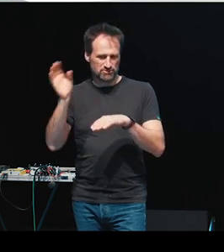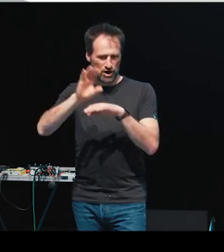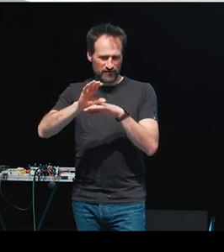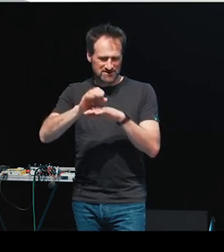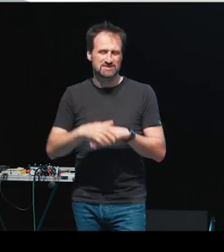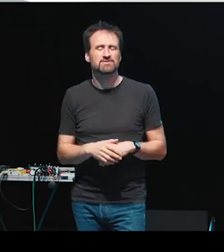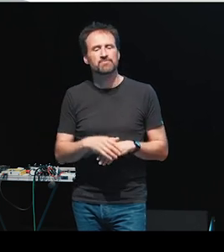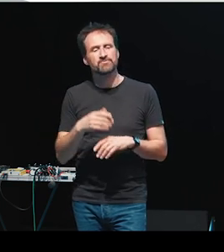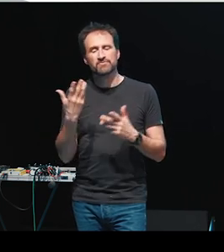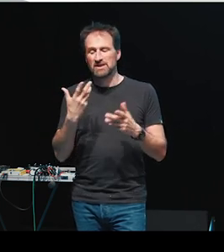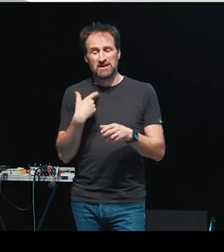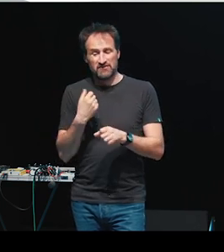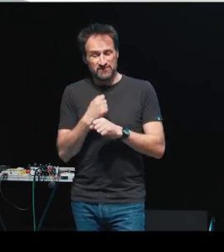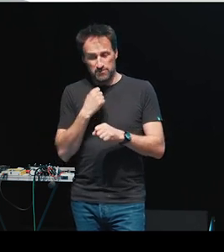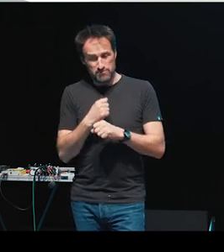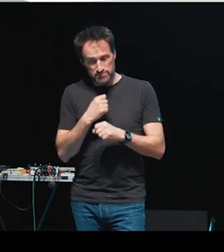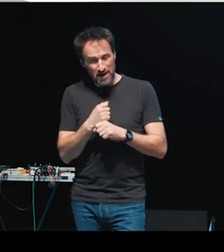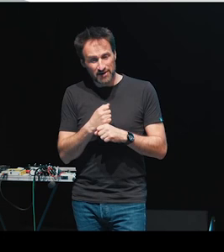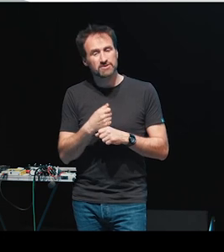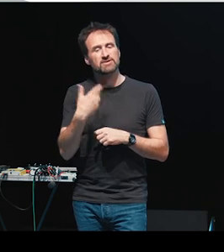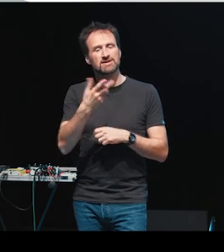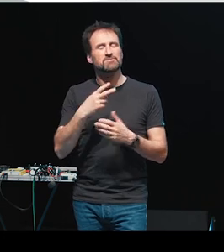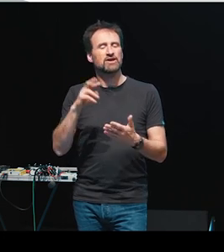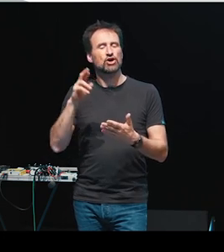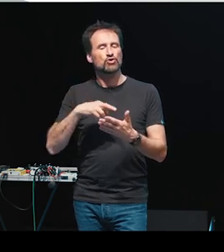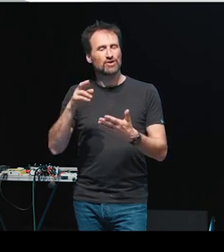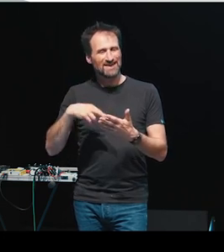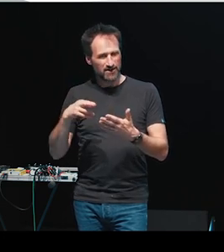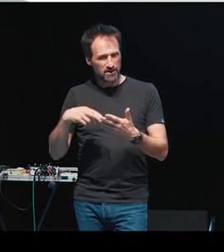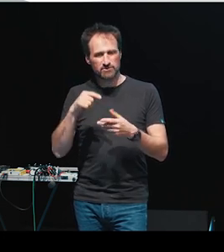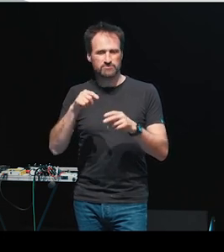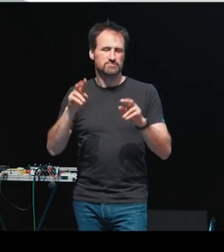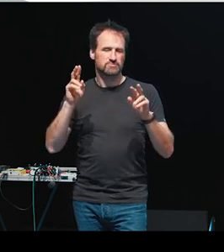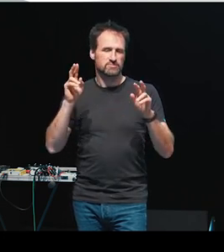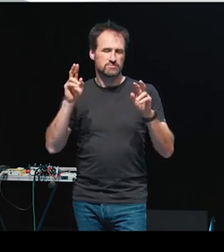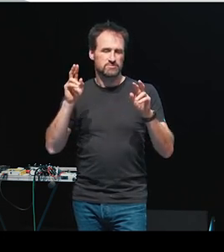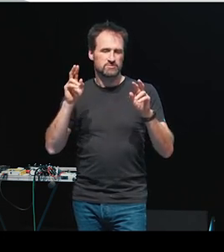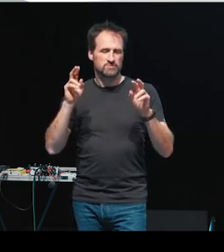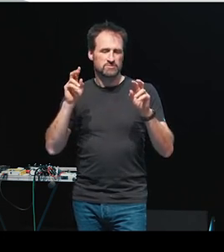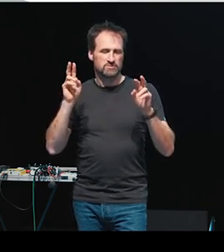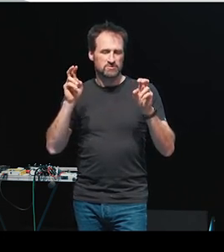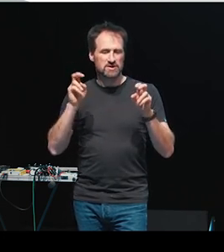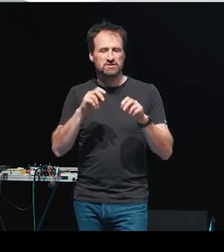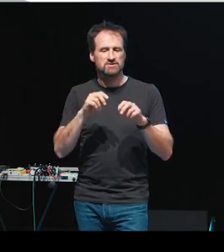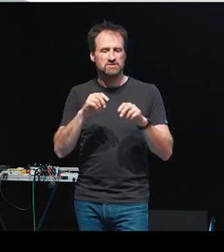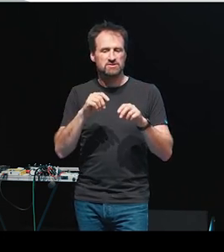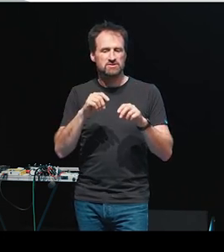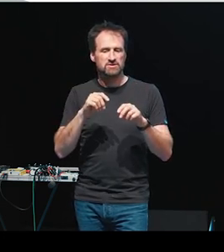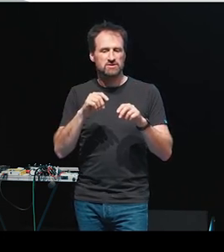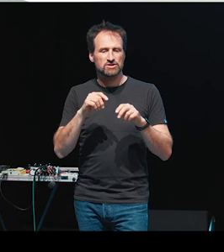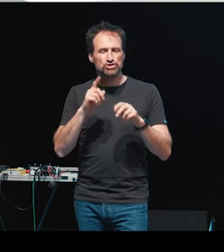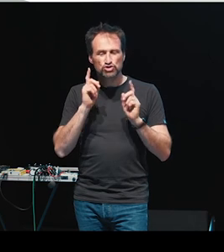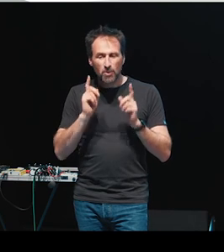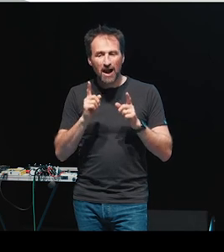What that allows you to do is you have a reader which has a callback that gets called as soon as it gets some bytes from the